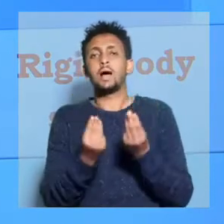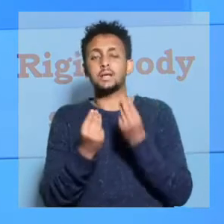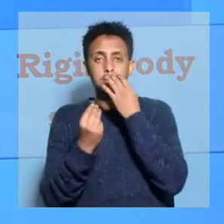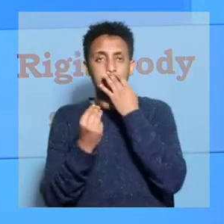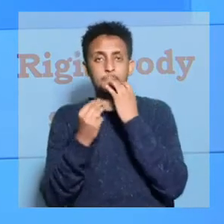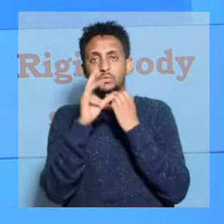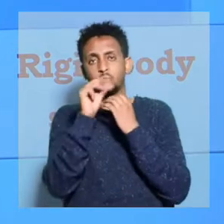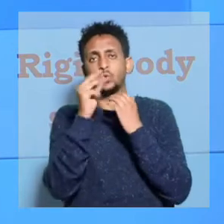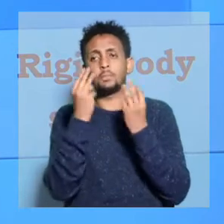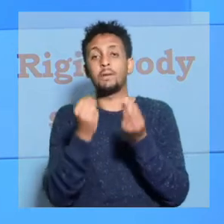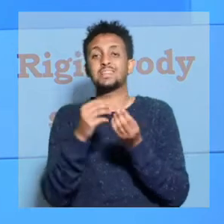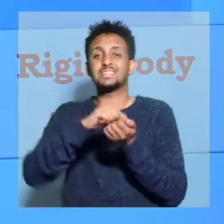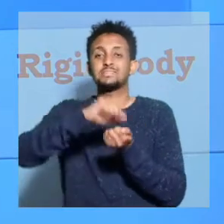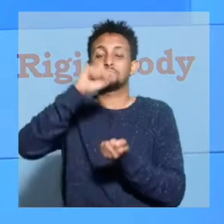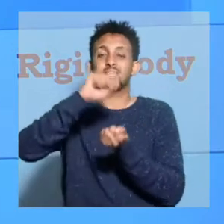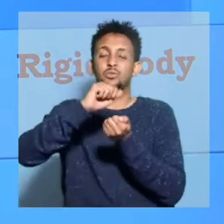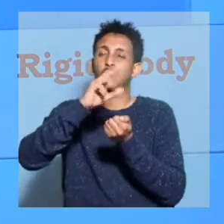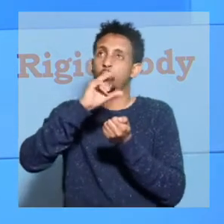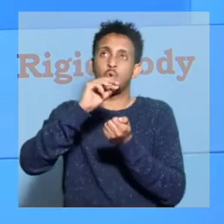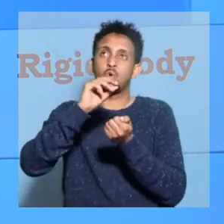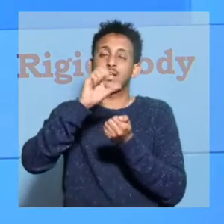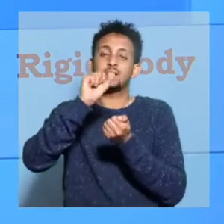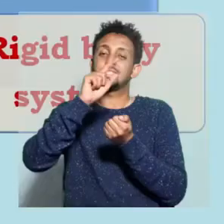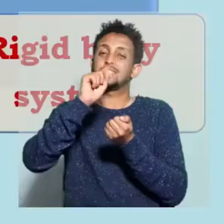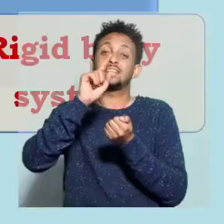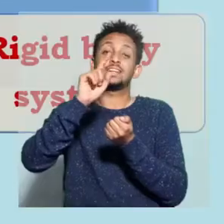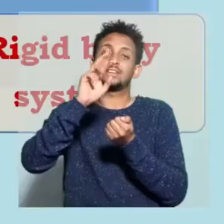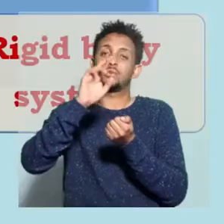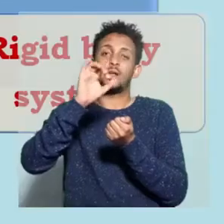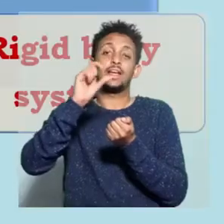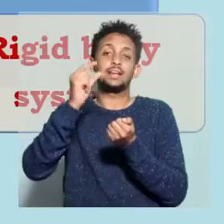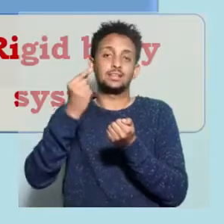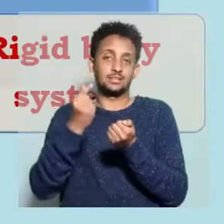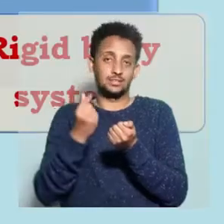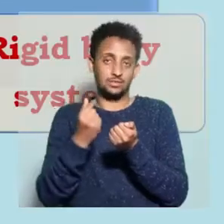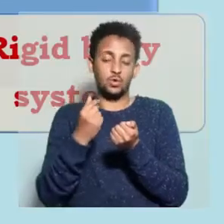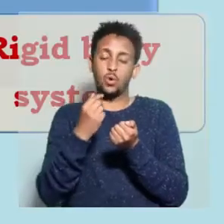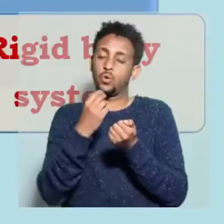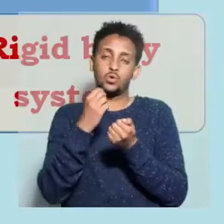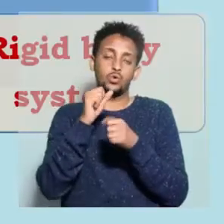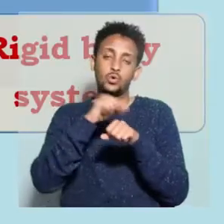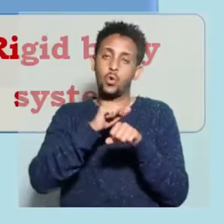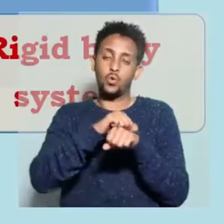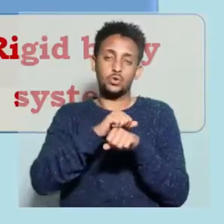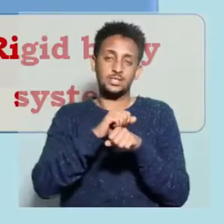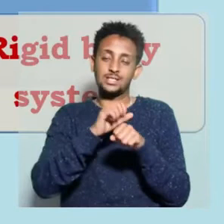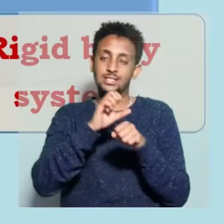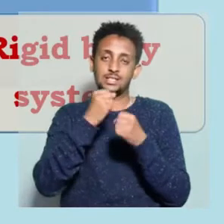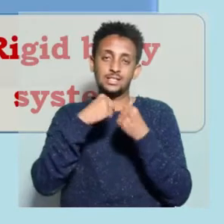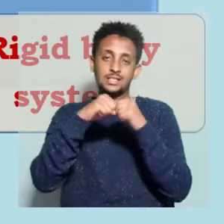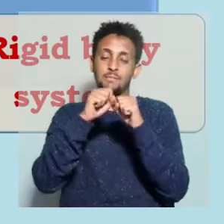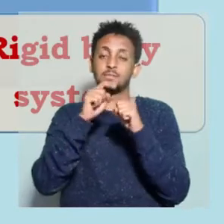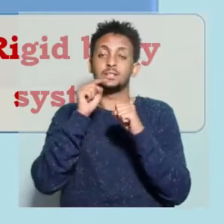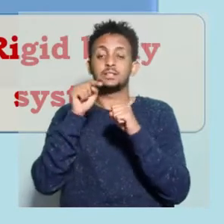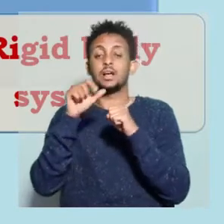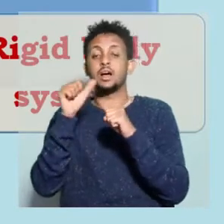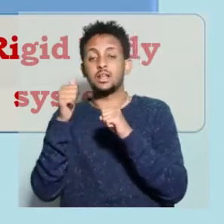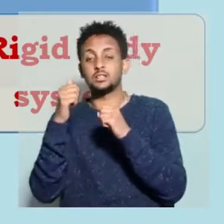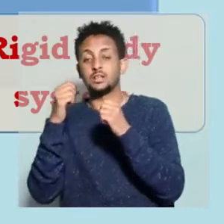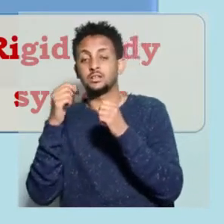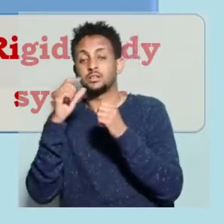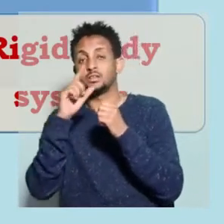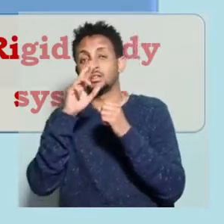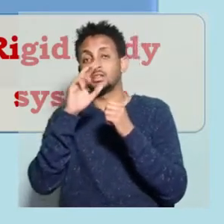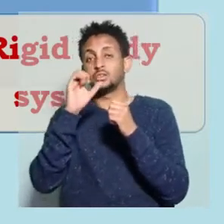system, not mass spring, mass string or rope system. And rigid body system is other body that